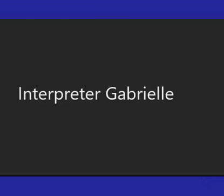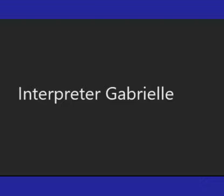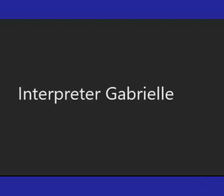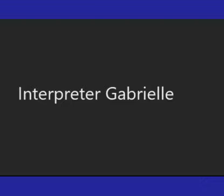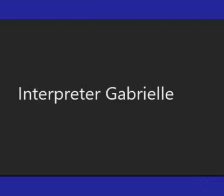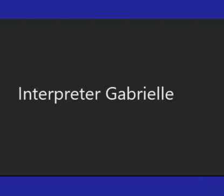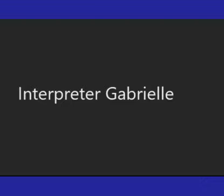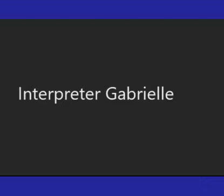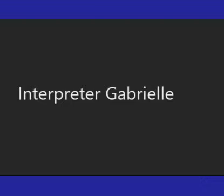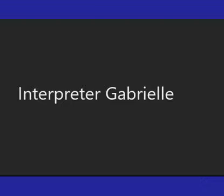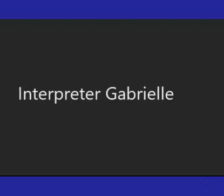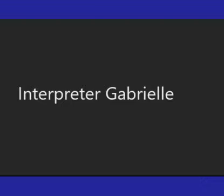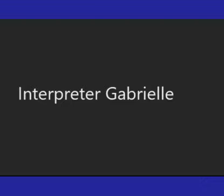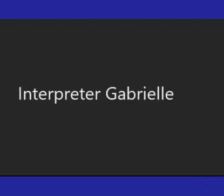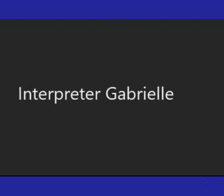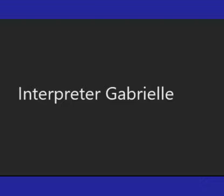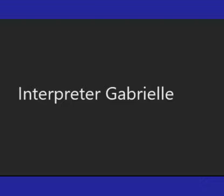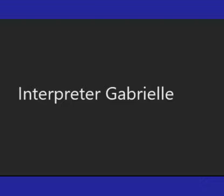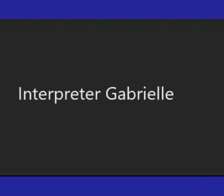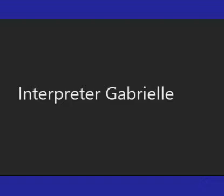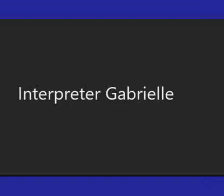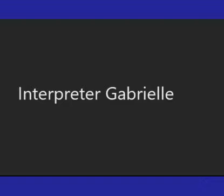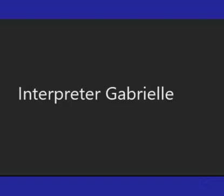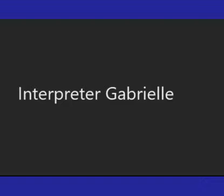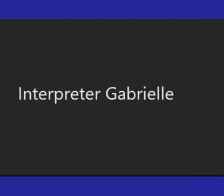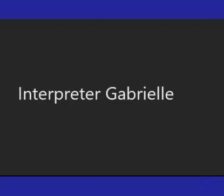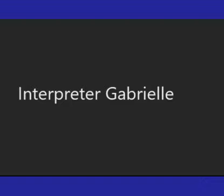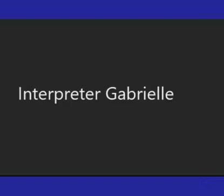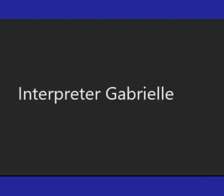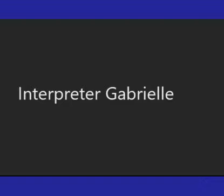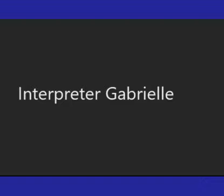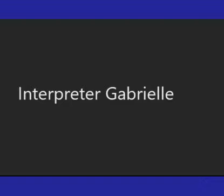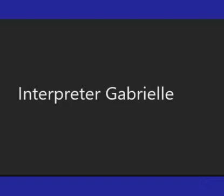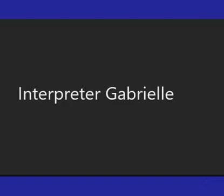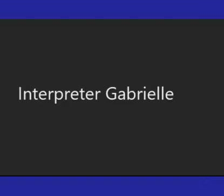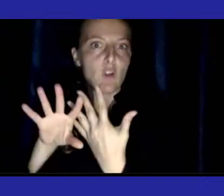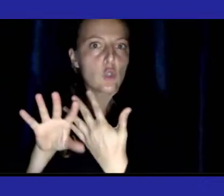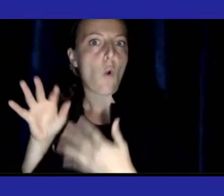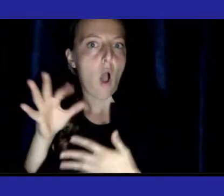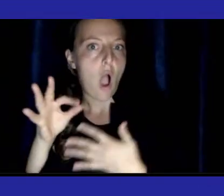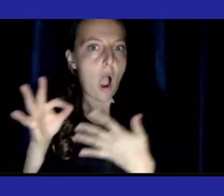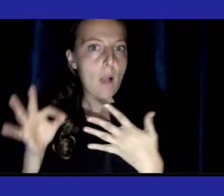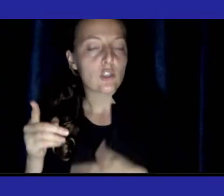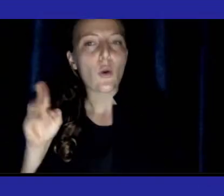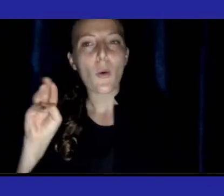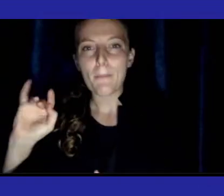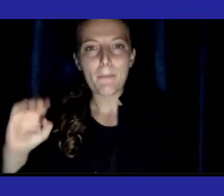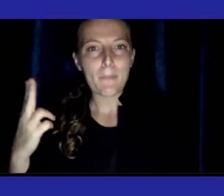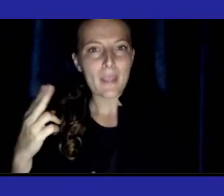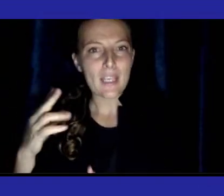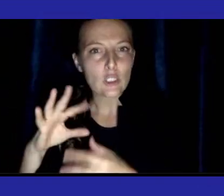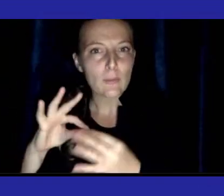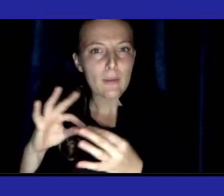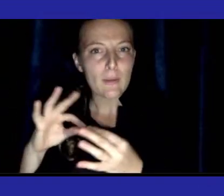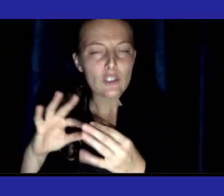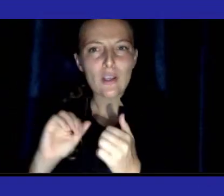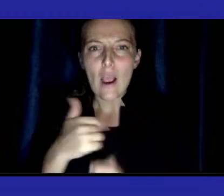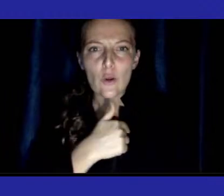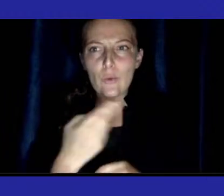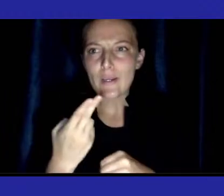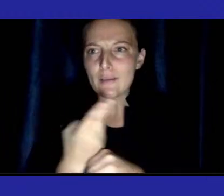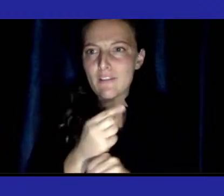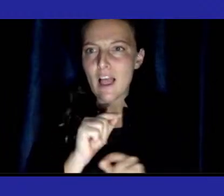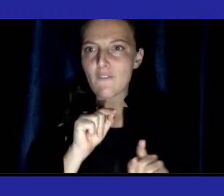option, right, telemedicine. And then what Mitch touched on, which is how do we leverage video visits to make our specialists that are harder